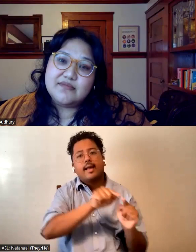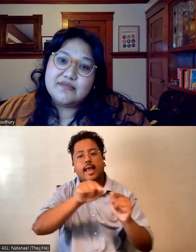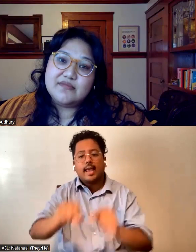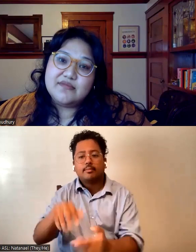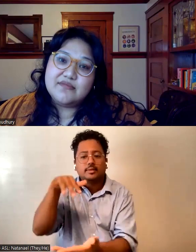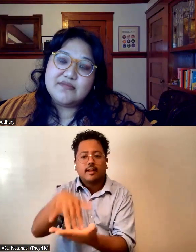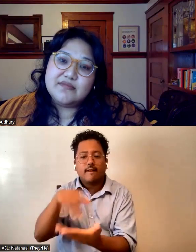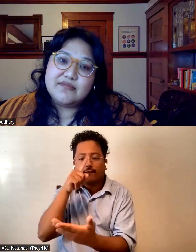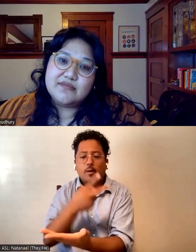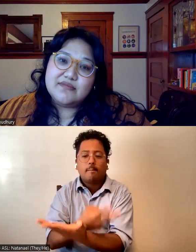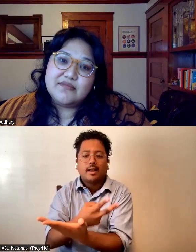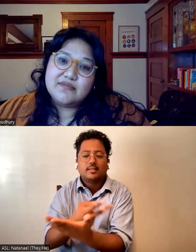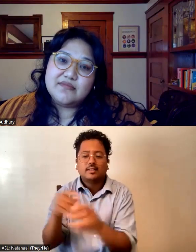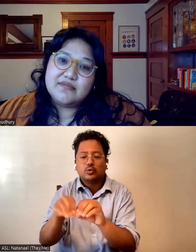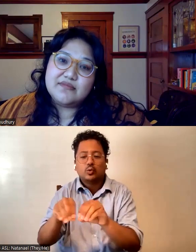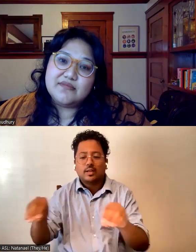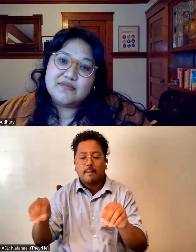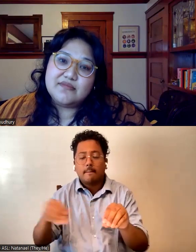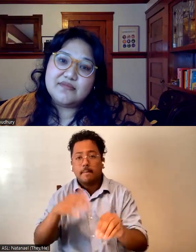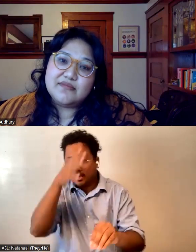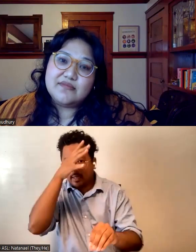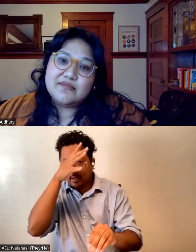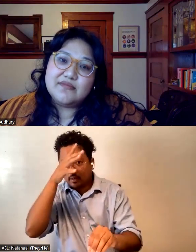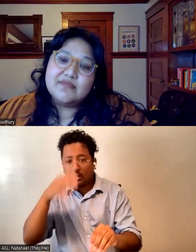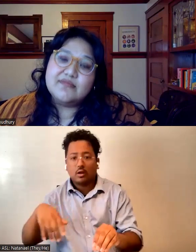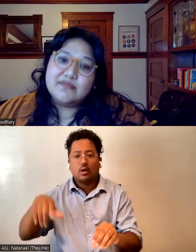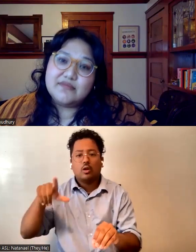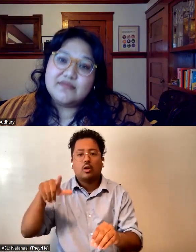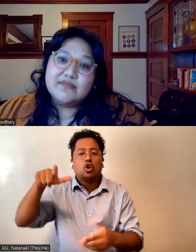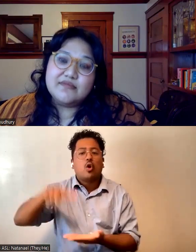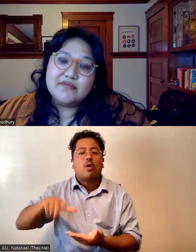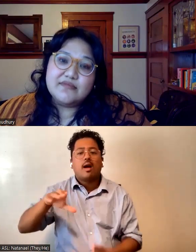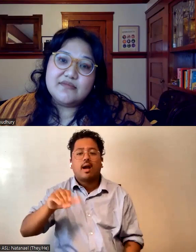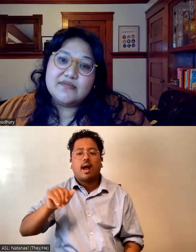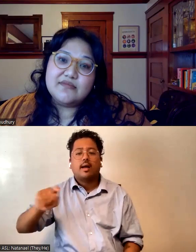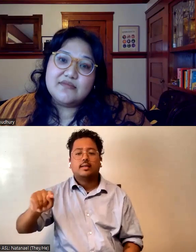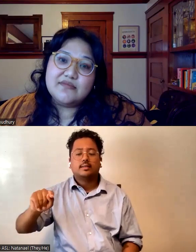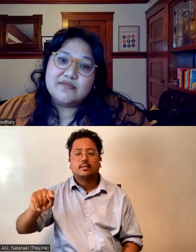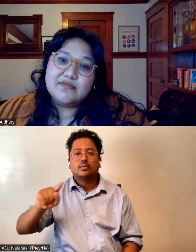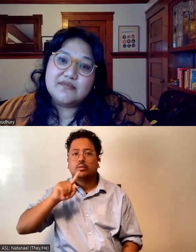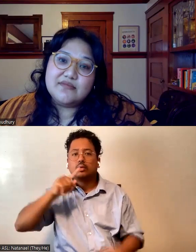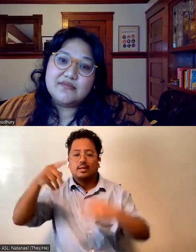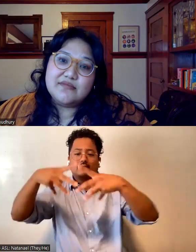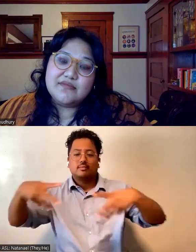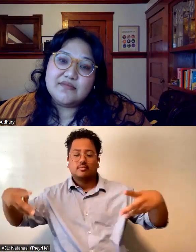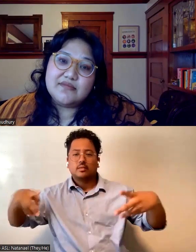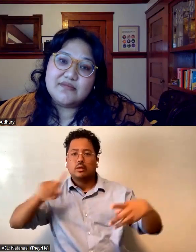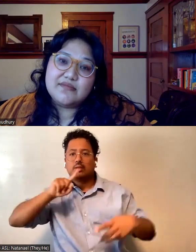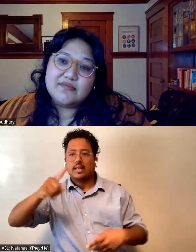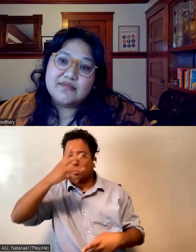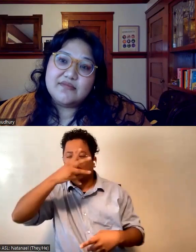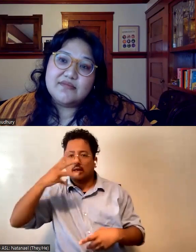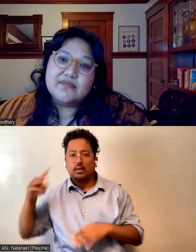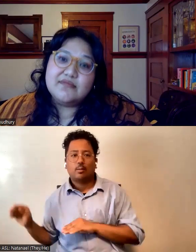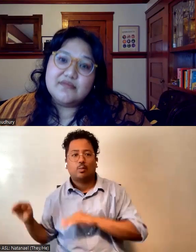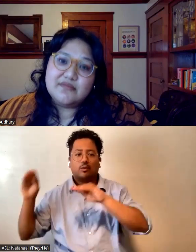And my dad's side is lower caste. And he came in the migration wave of the